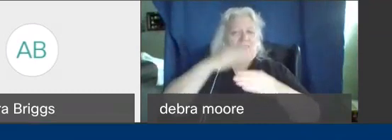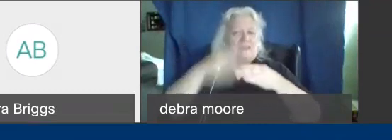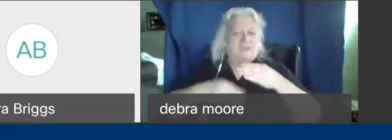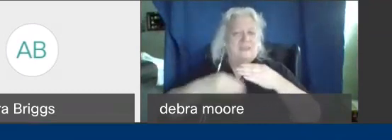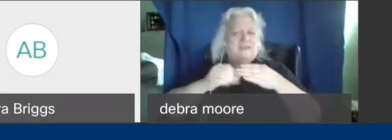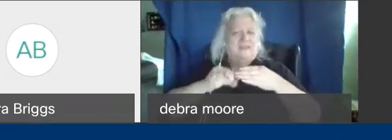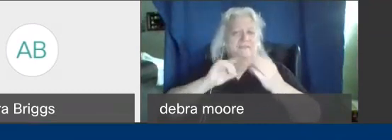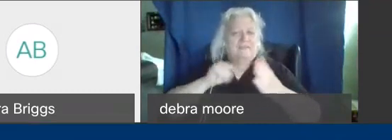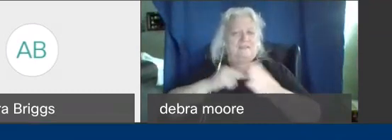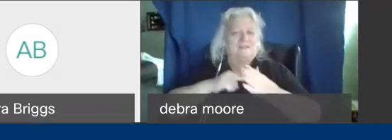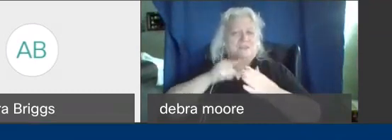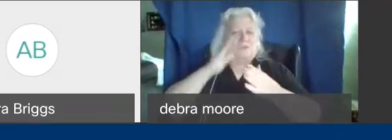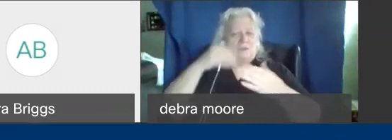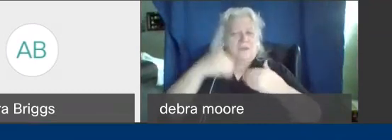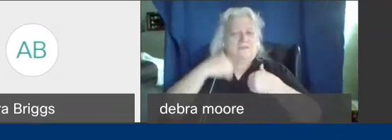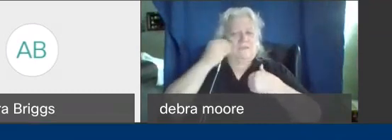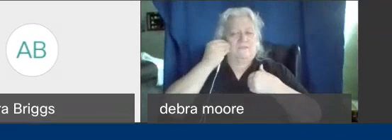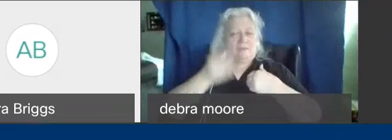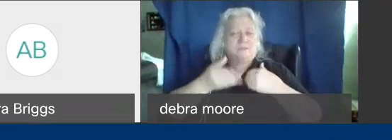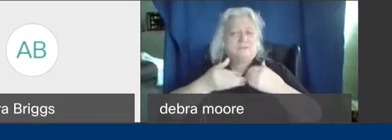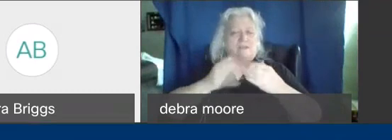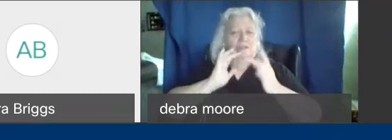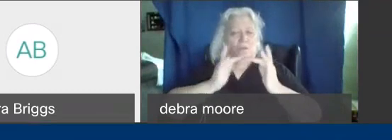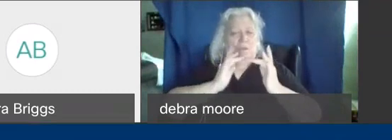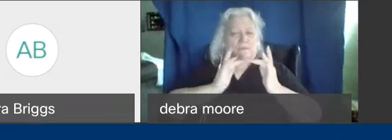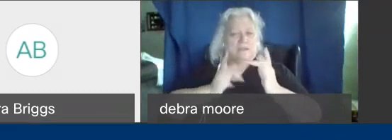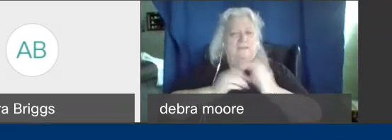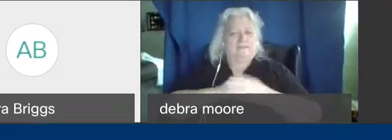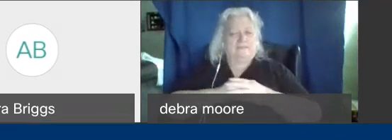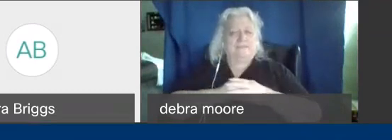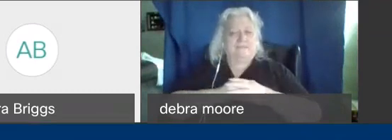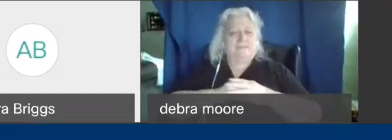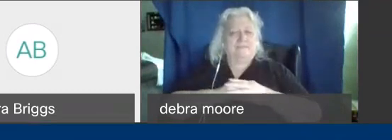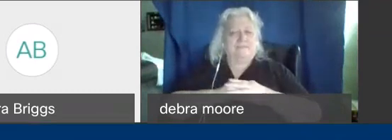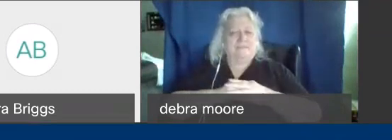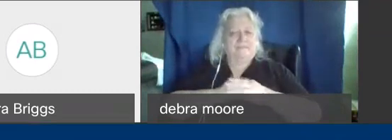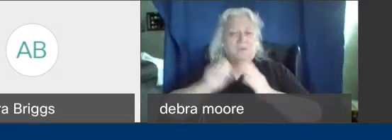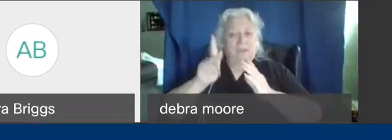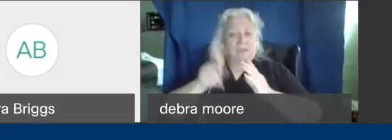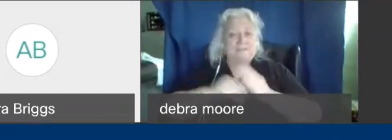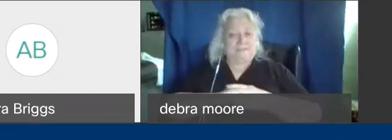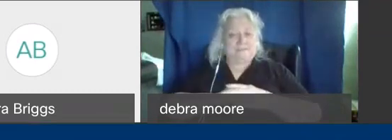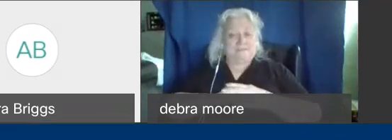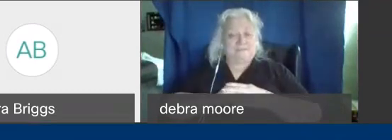you guys will have all of this information, and it's on the website if you ever do lose that information.